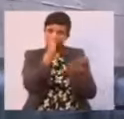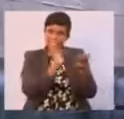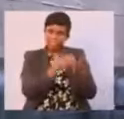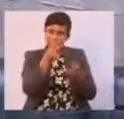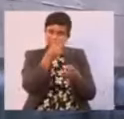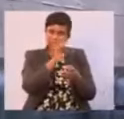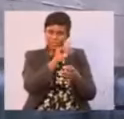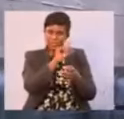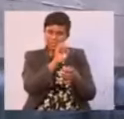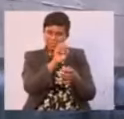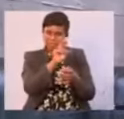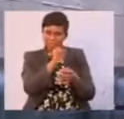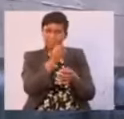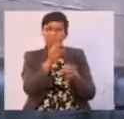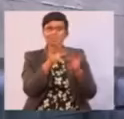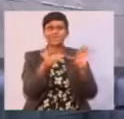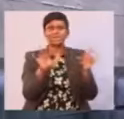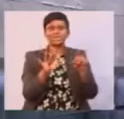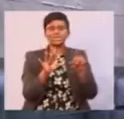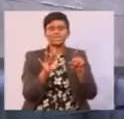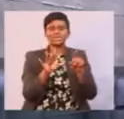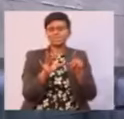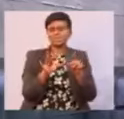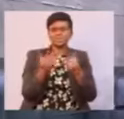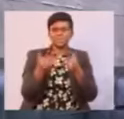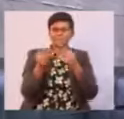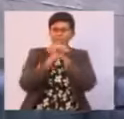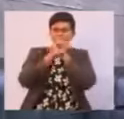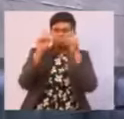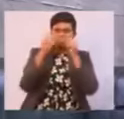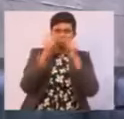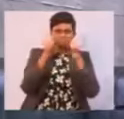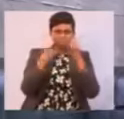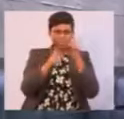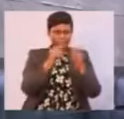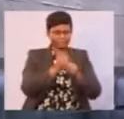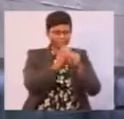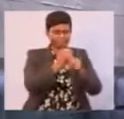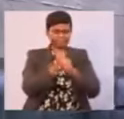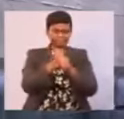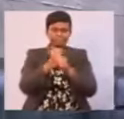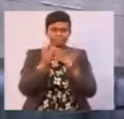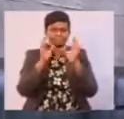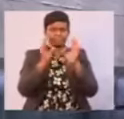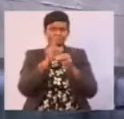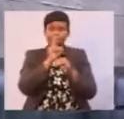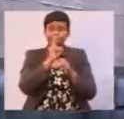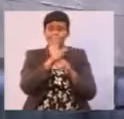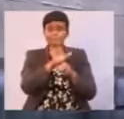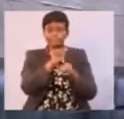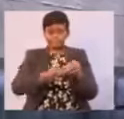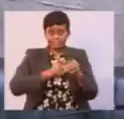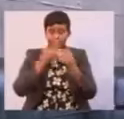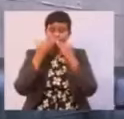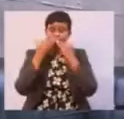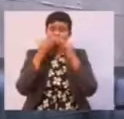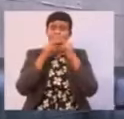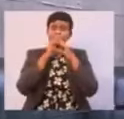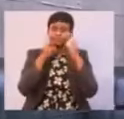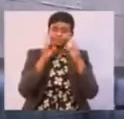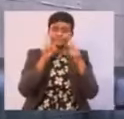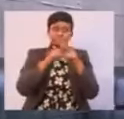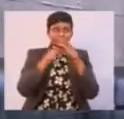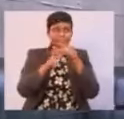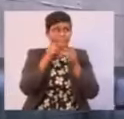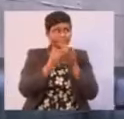land. So you start wondering. So gifts that are well meant, genuine, we appreciate. But certainly we